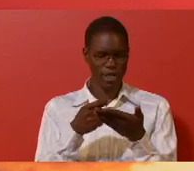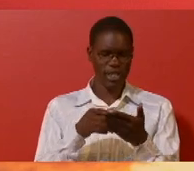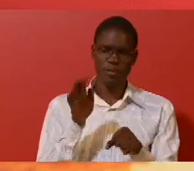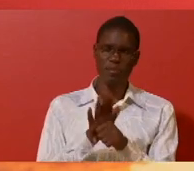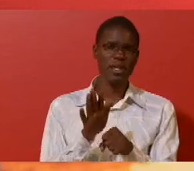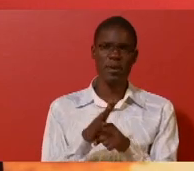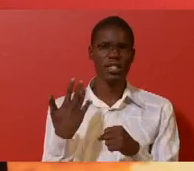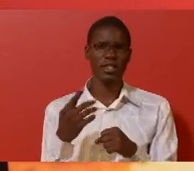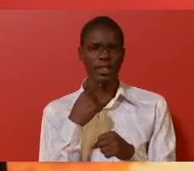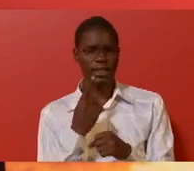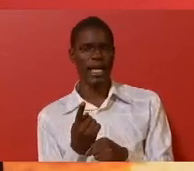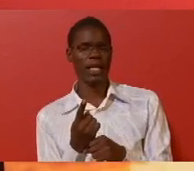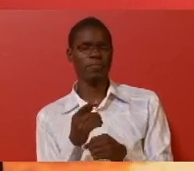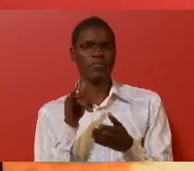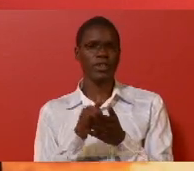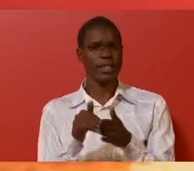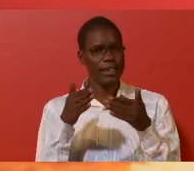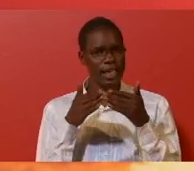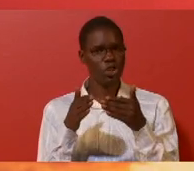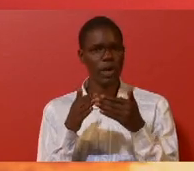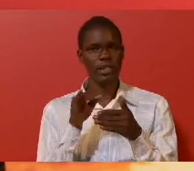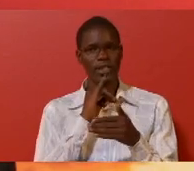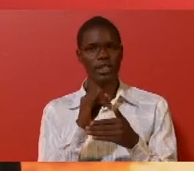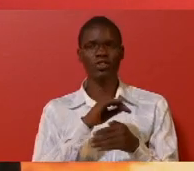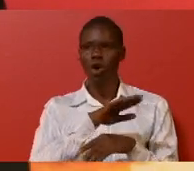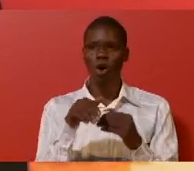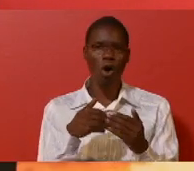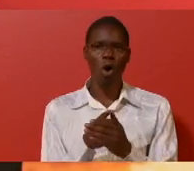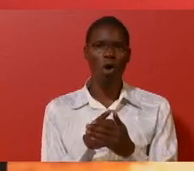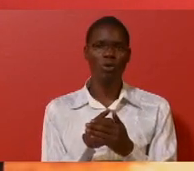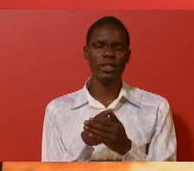you that sexuality was almost